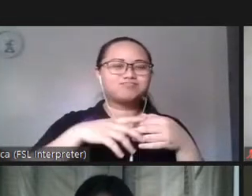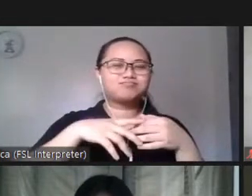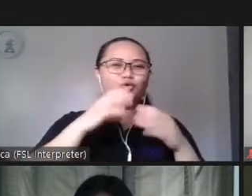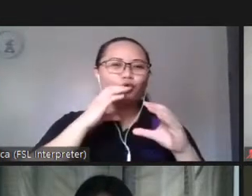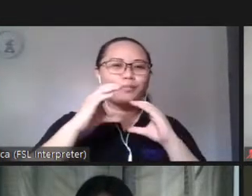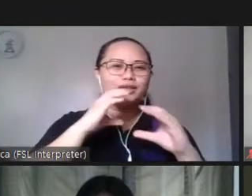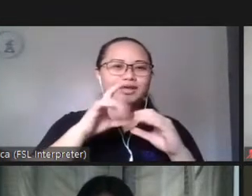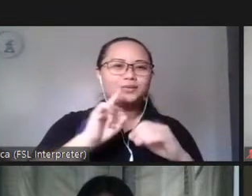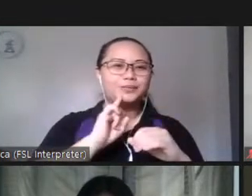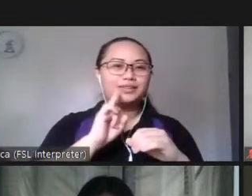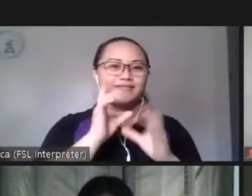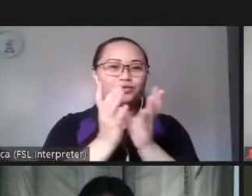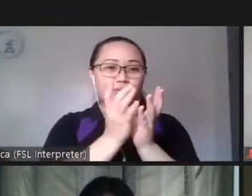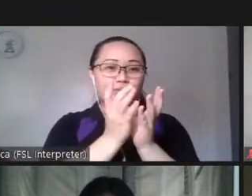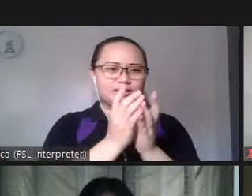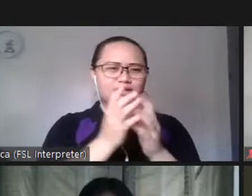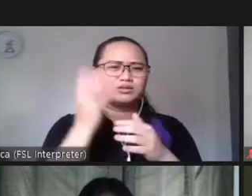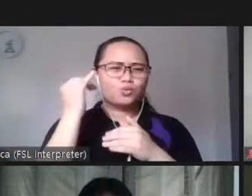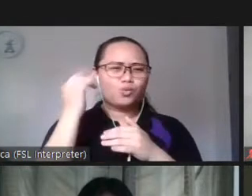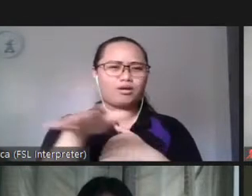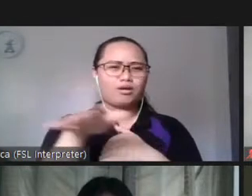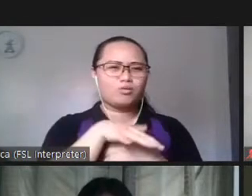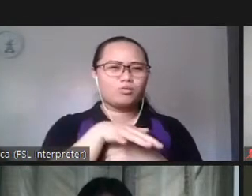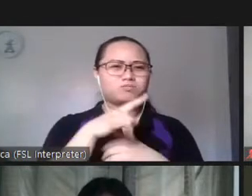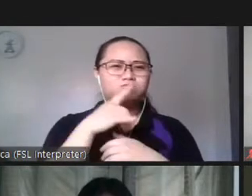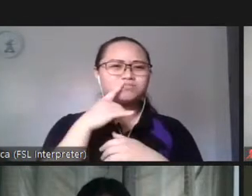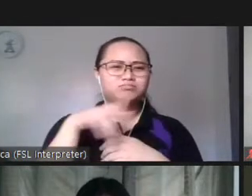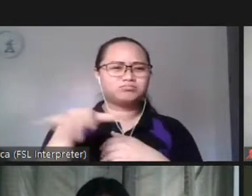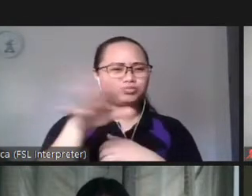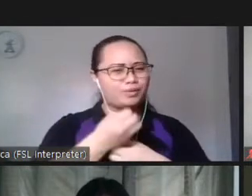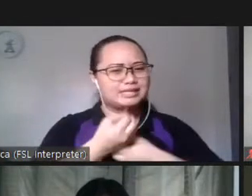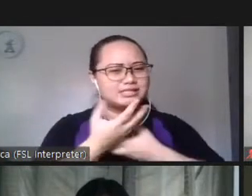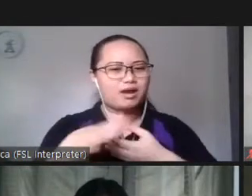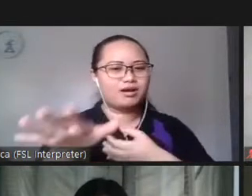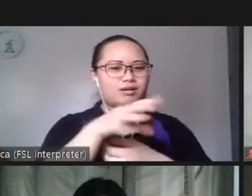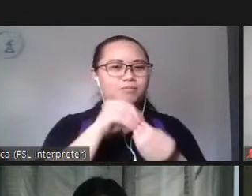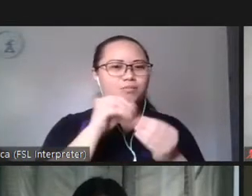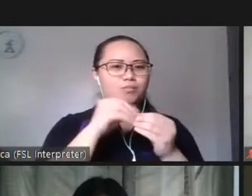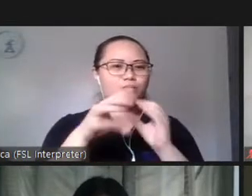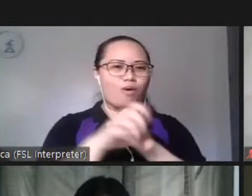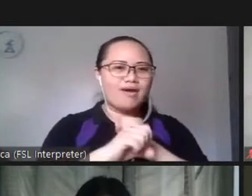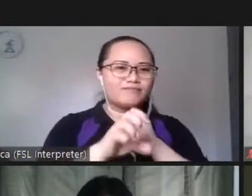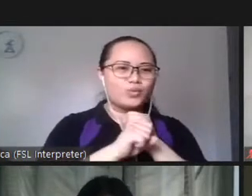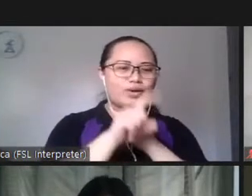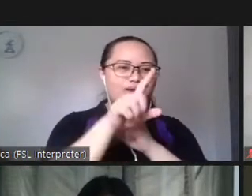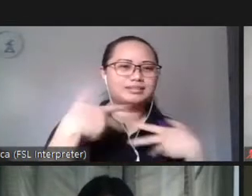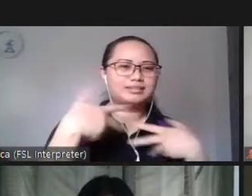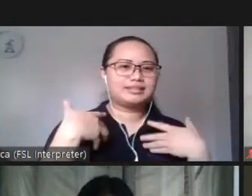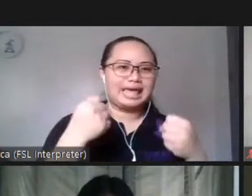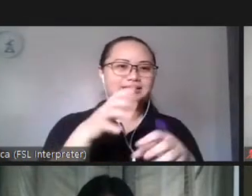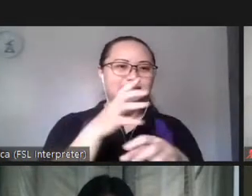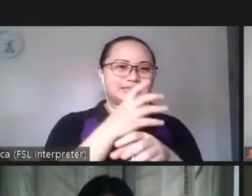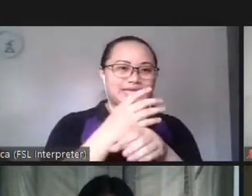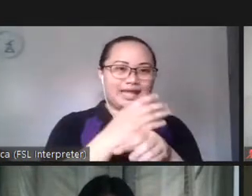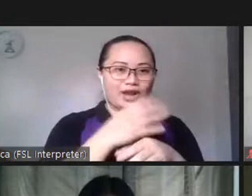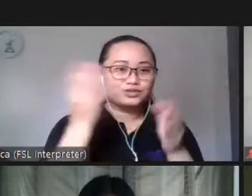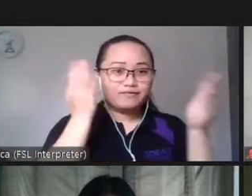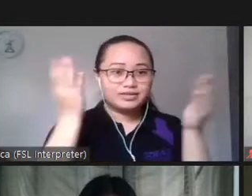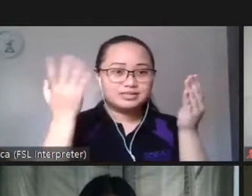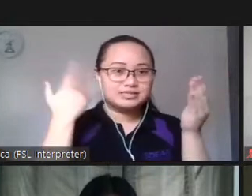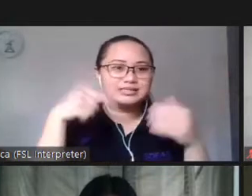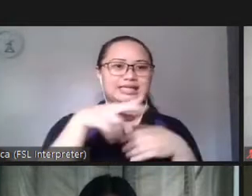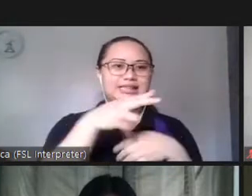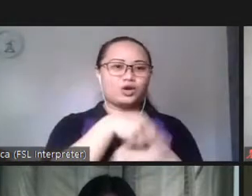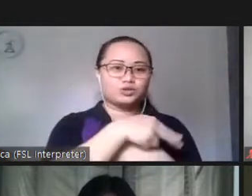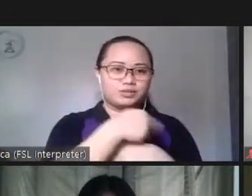that this will drive us to advocate for the improvement of healthcare services in the clinical setting and in the community. As we reach the